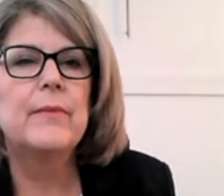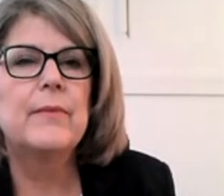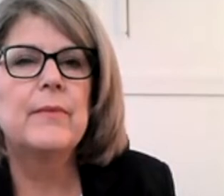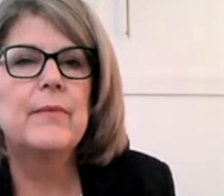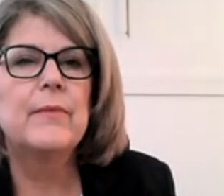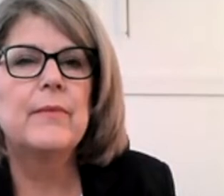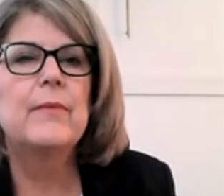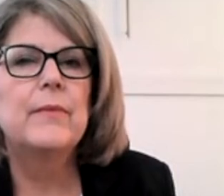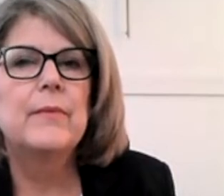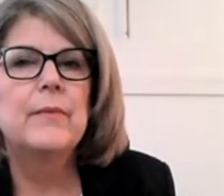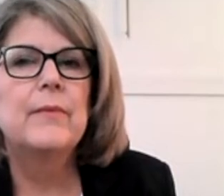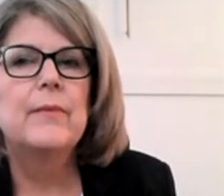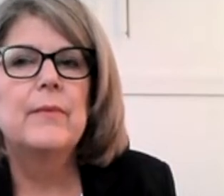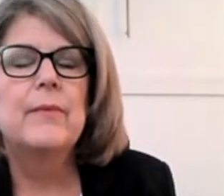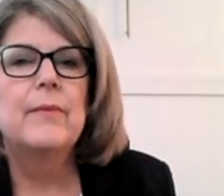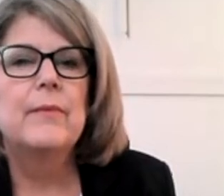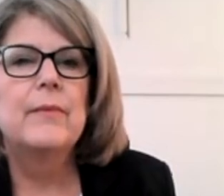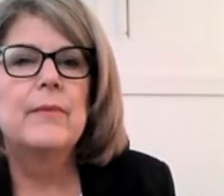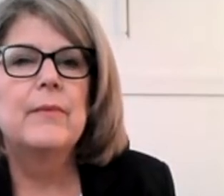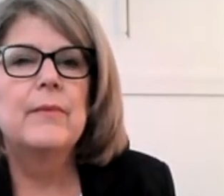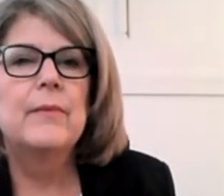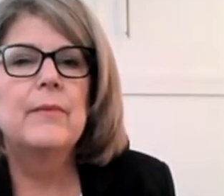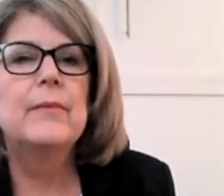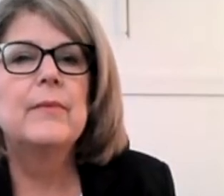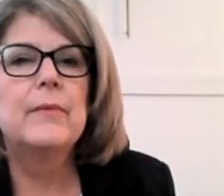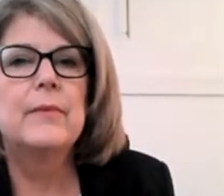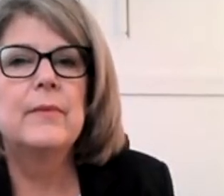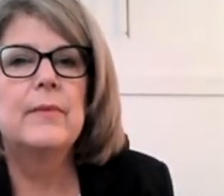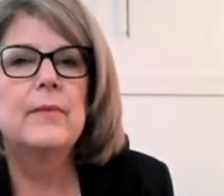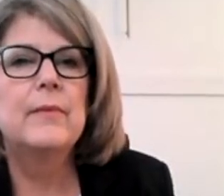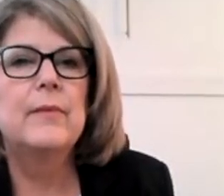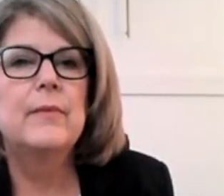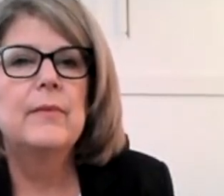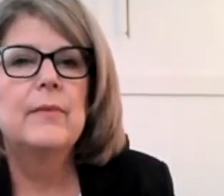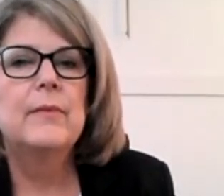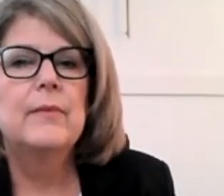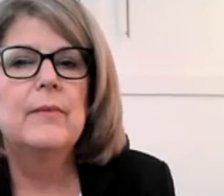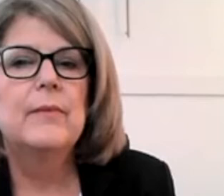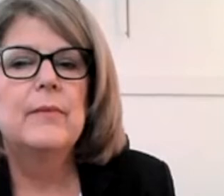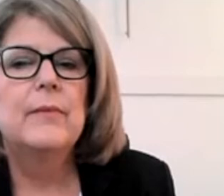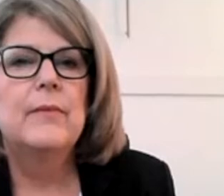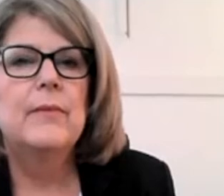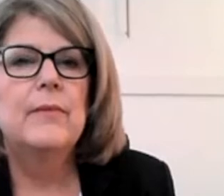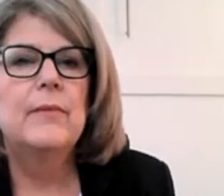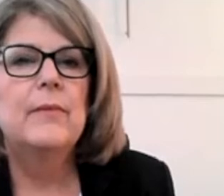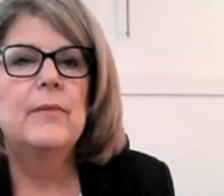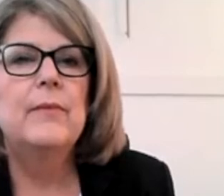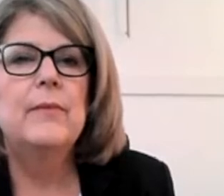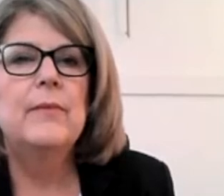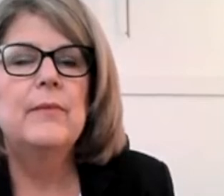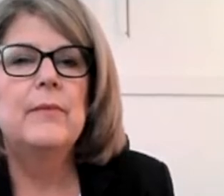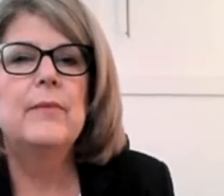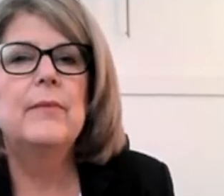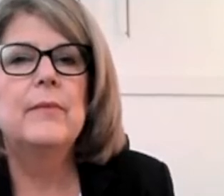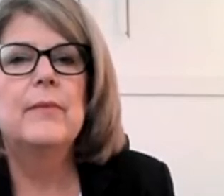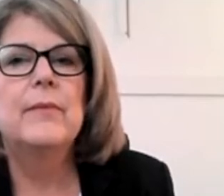housing shortage, and we talk about, oh, you know, you're somebody who will qualify for Section 8, but you know, there's like a 10-year wait,